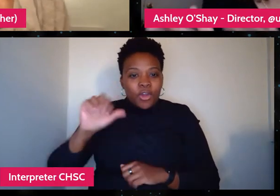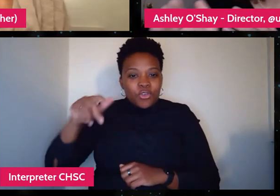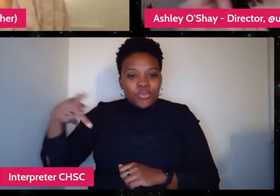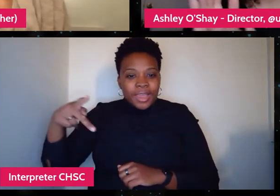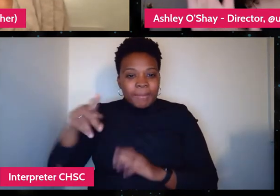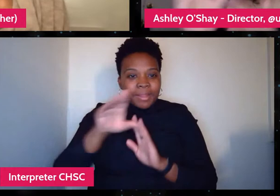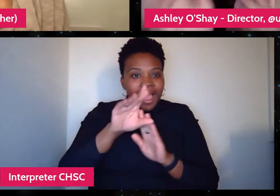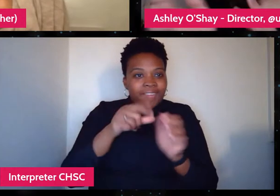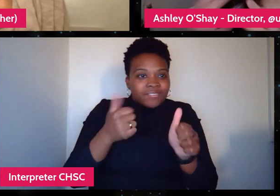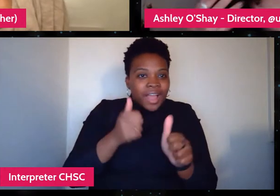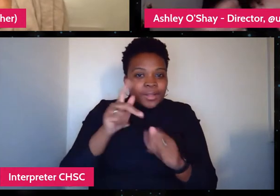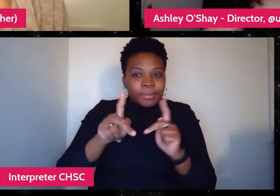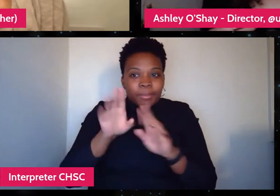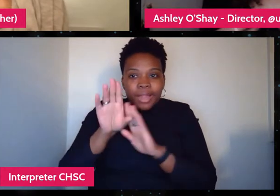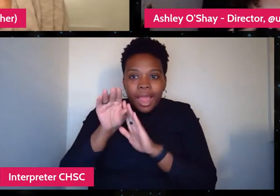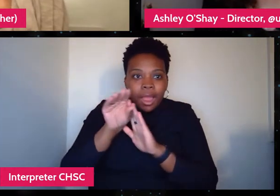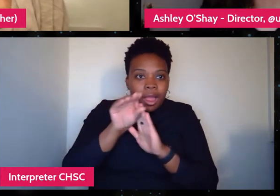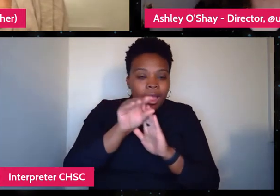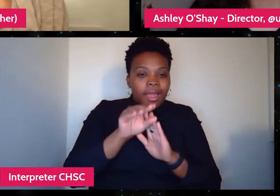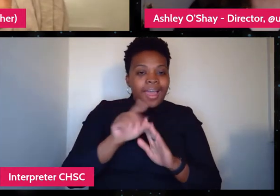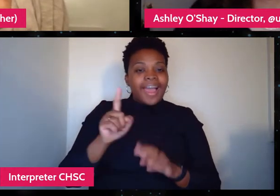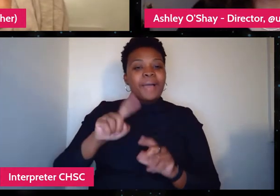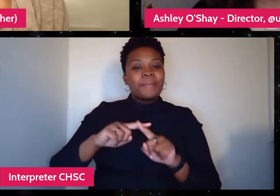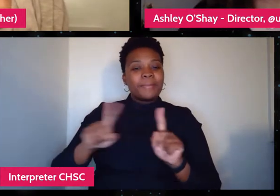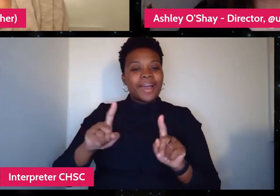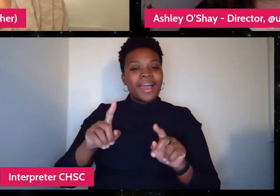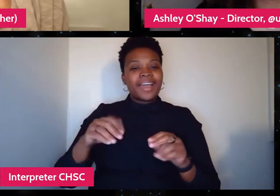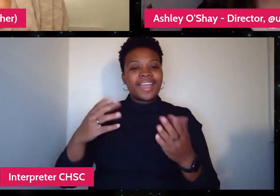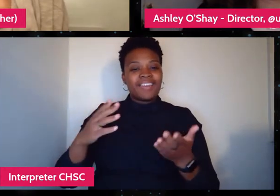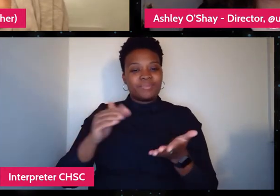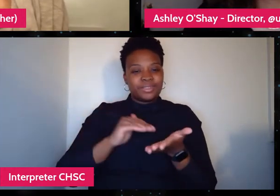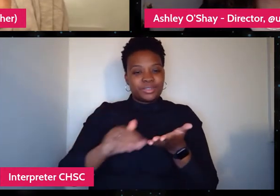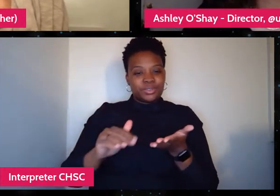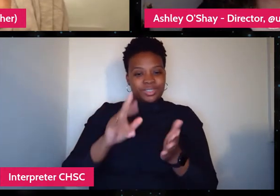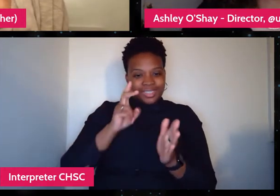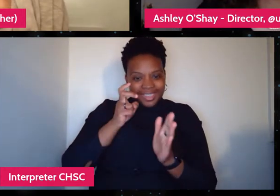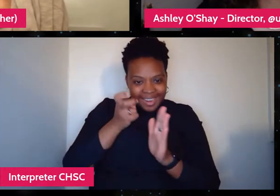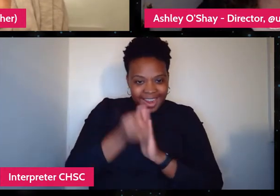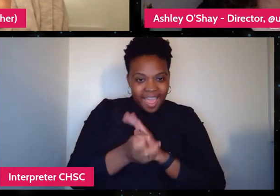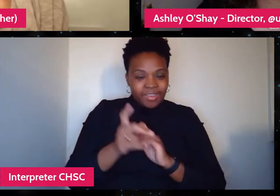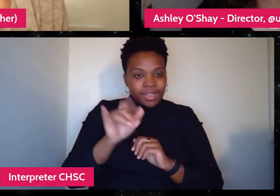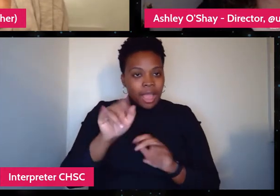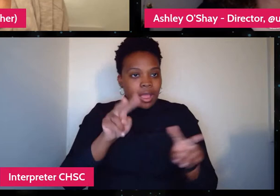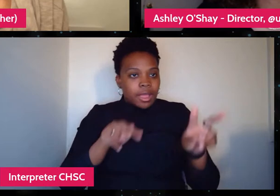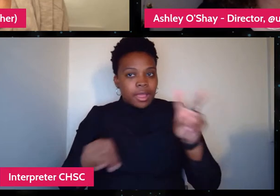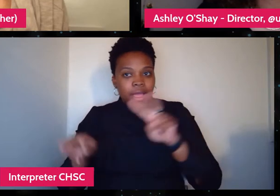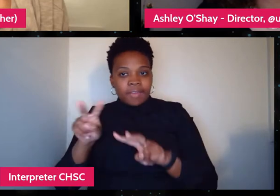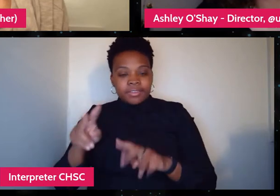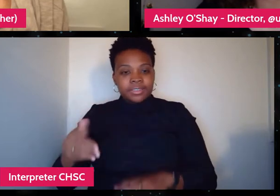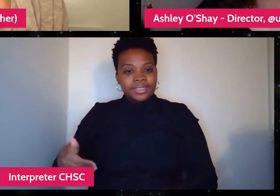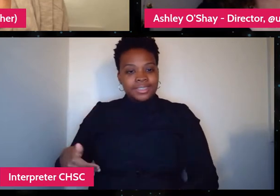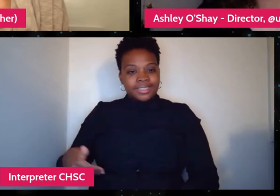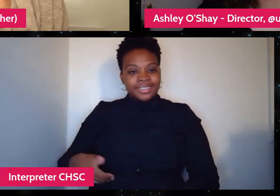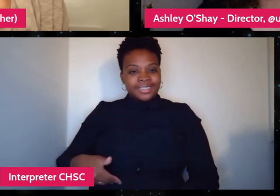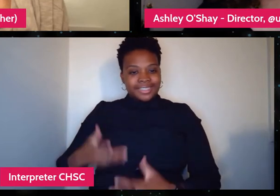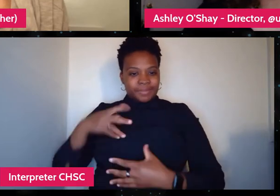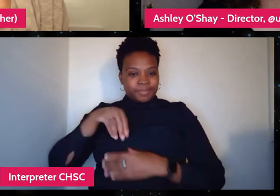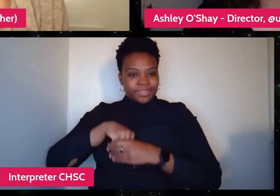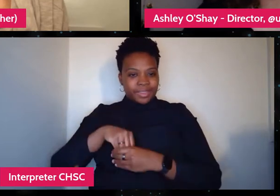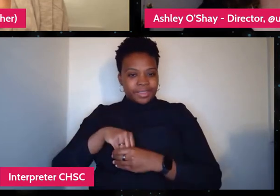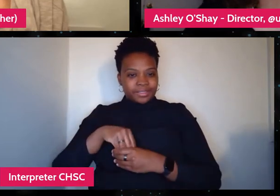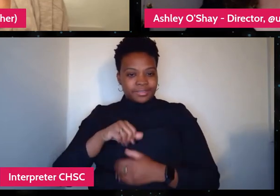to like kind of dive into that observational instinct that I was finding within myself. And